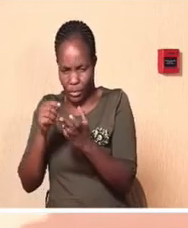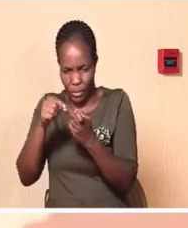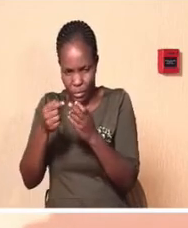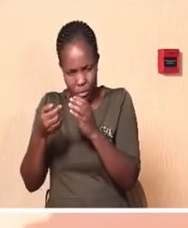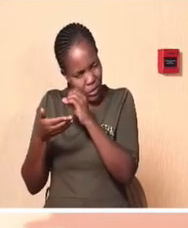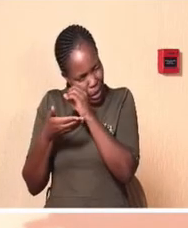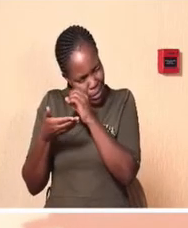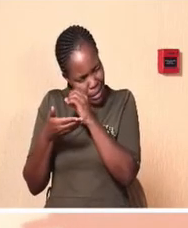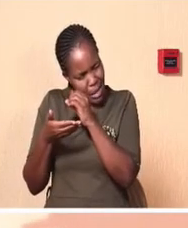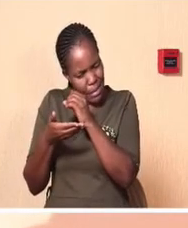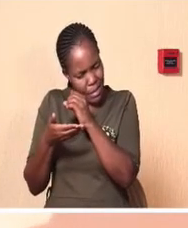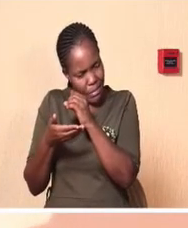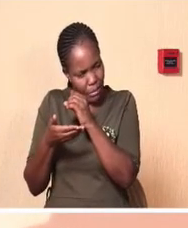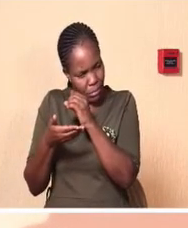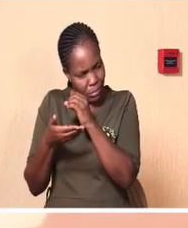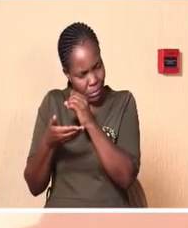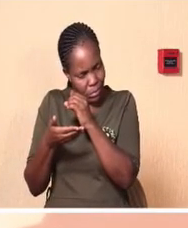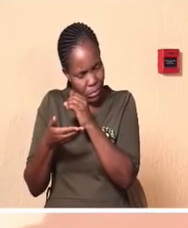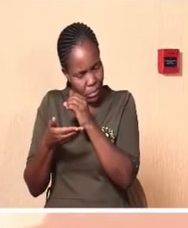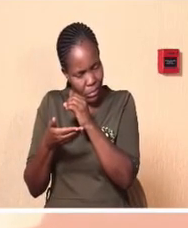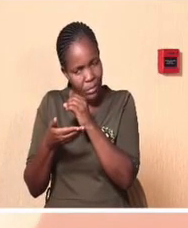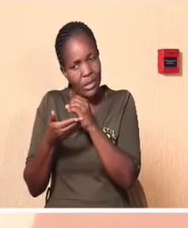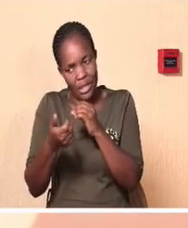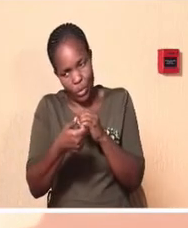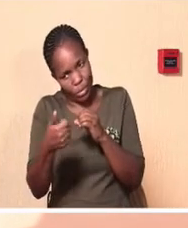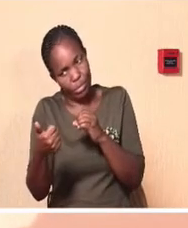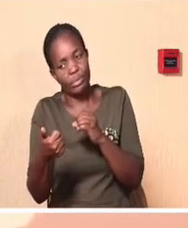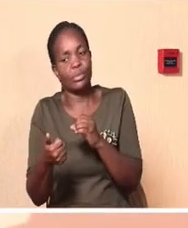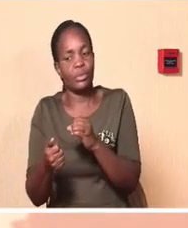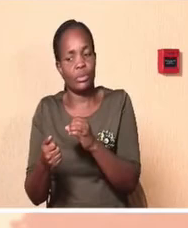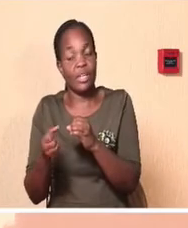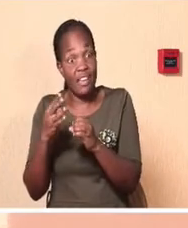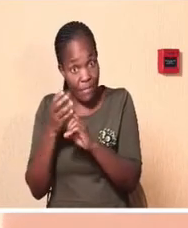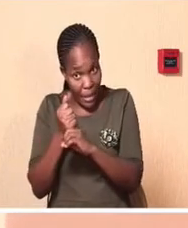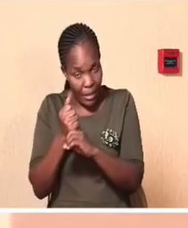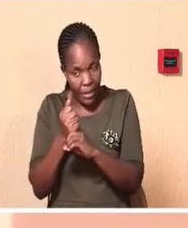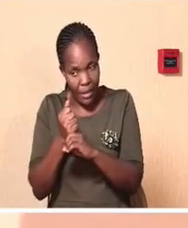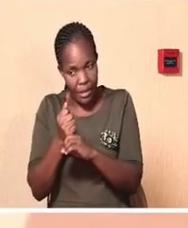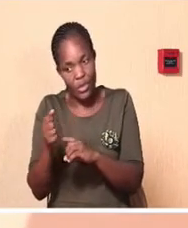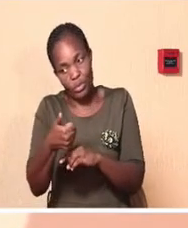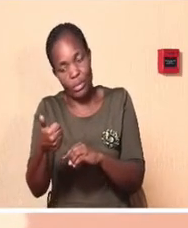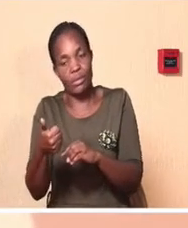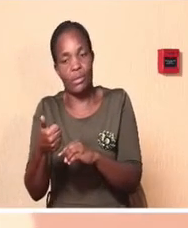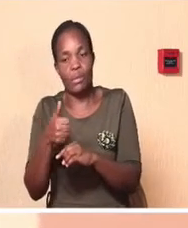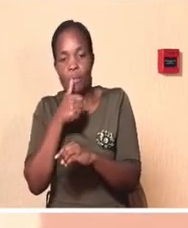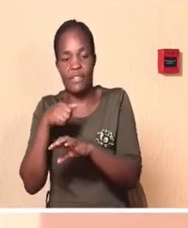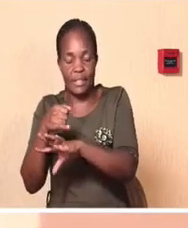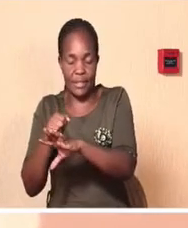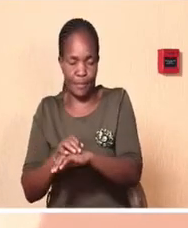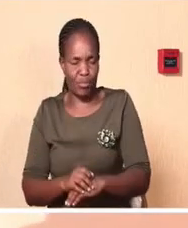most of the cases we have are coming, invariably, all the cases are coming from outside. So these are imported